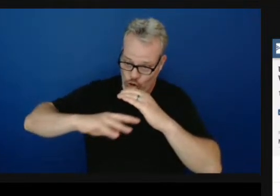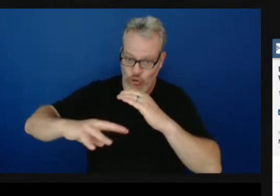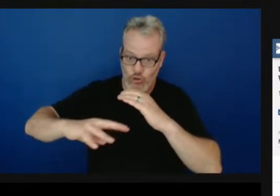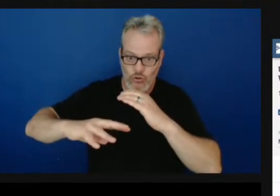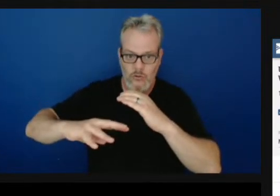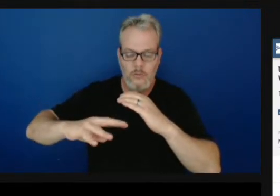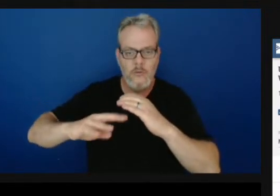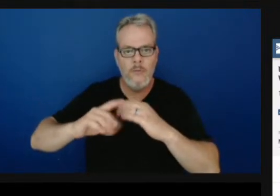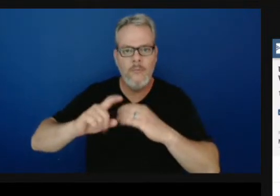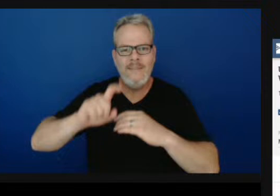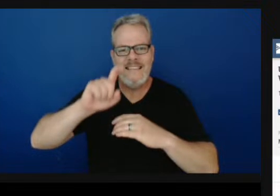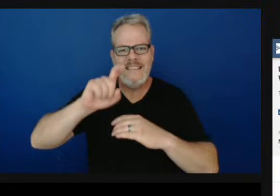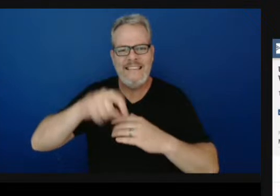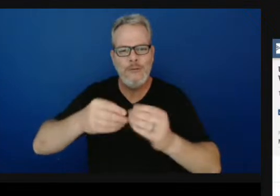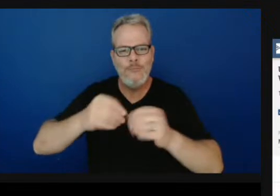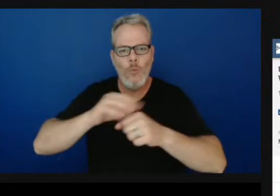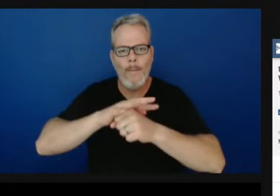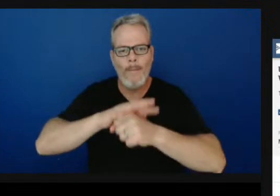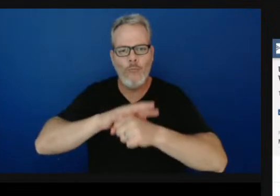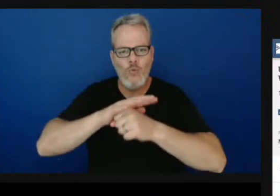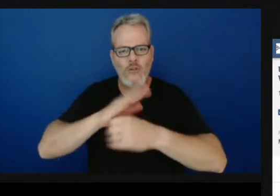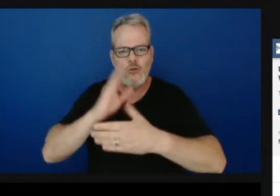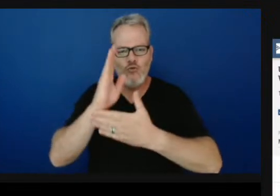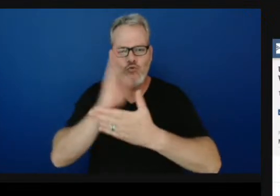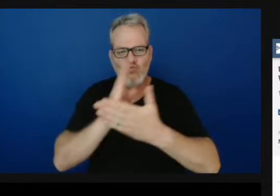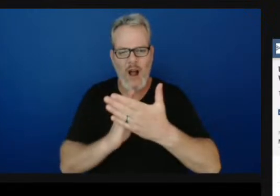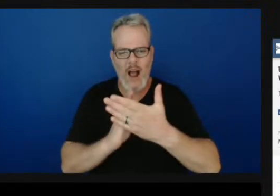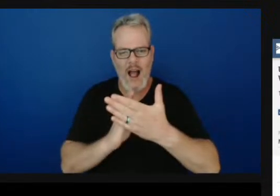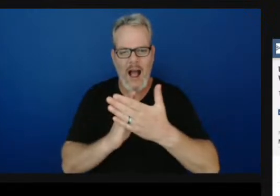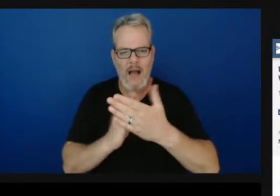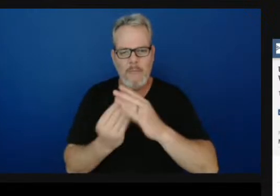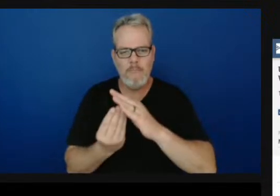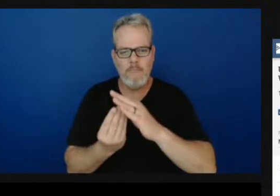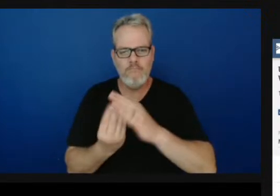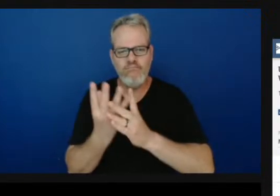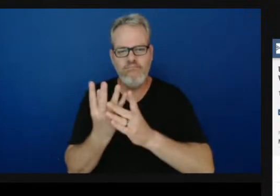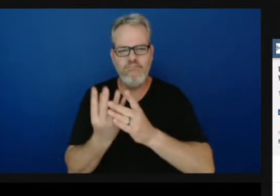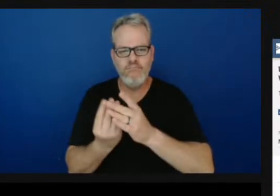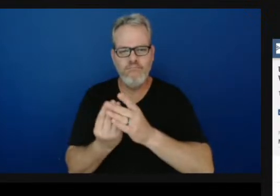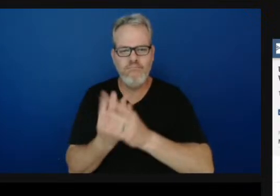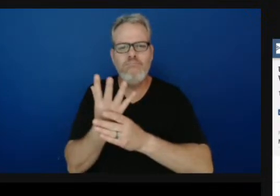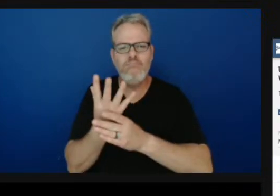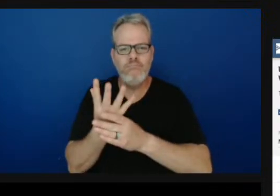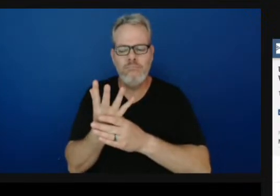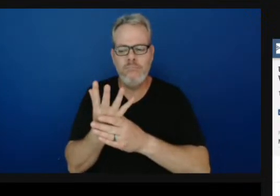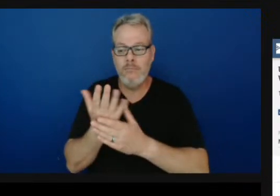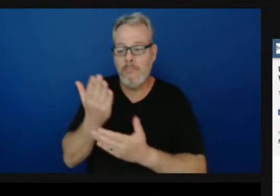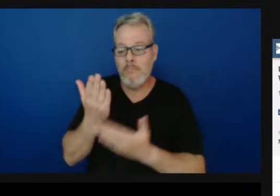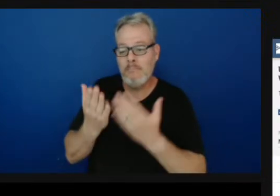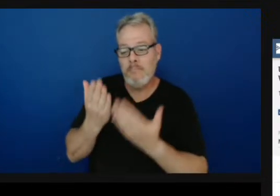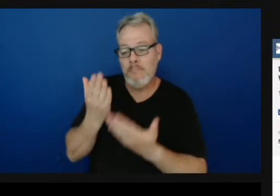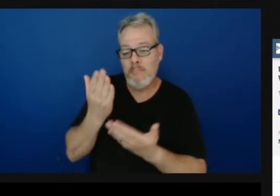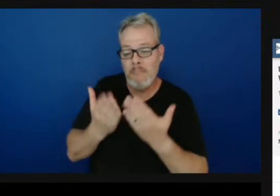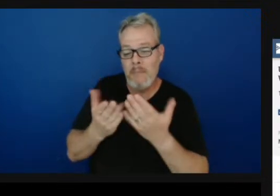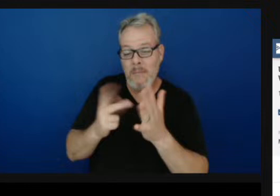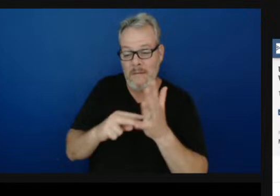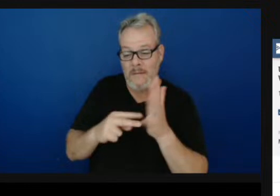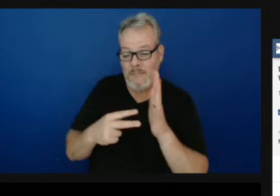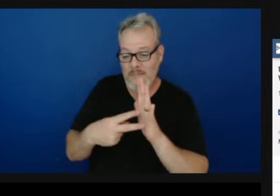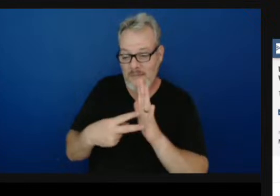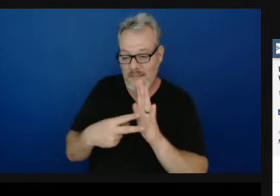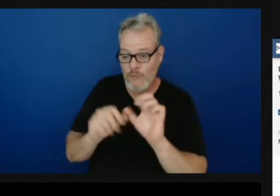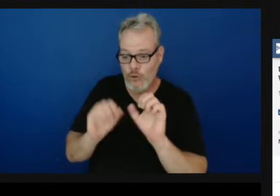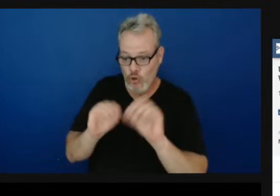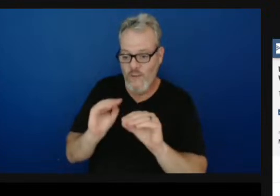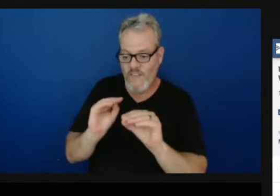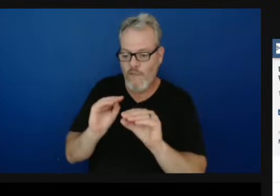and propagate a fissure, for example. But that it might mean that it actually could fill areas without a whole bunch of earthquakes,